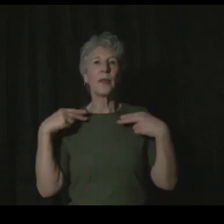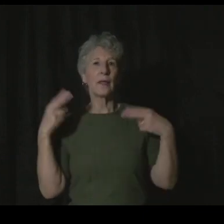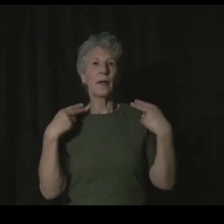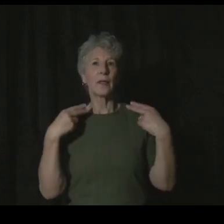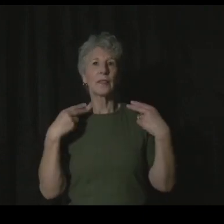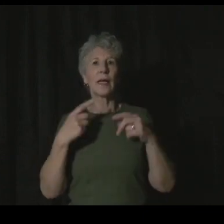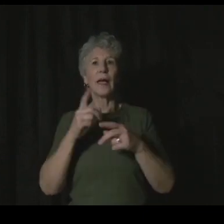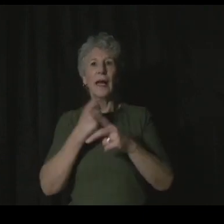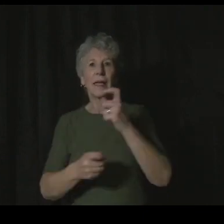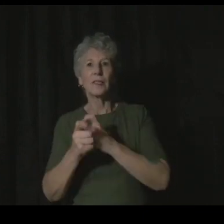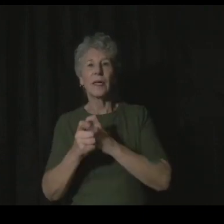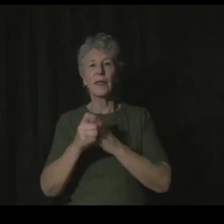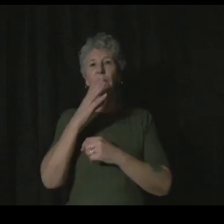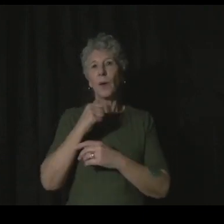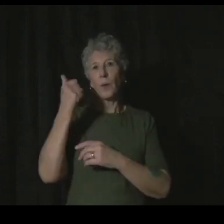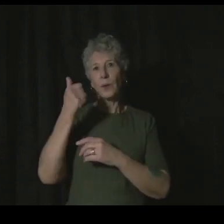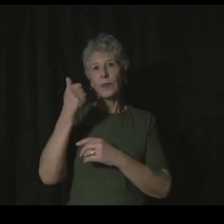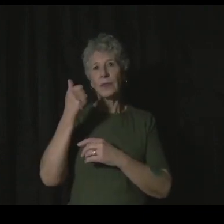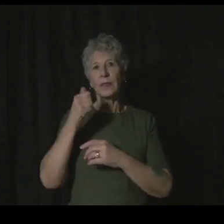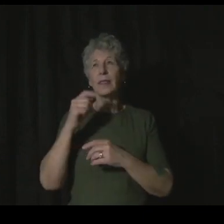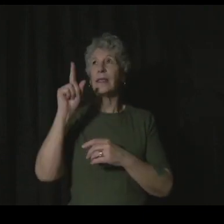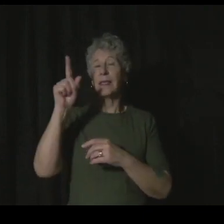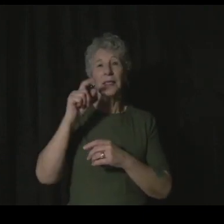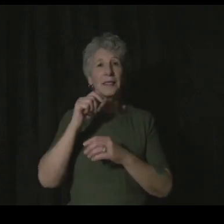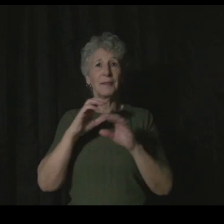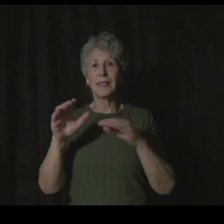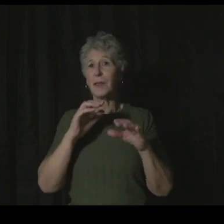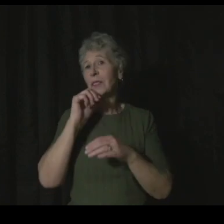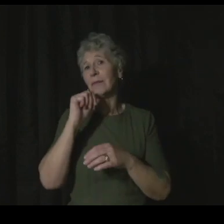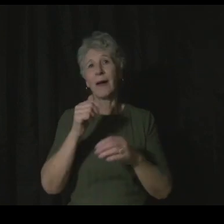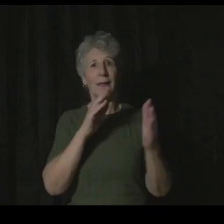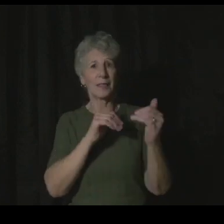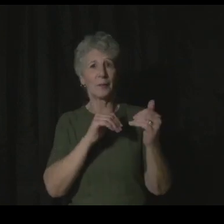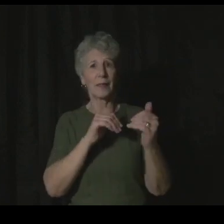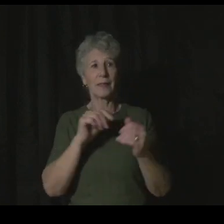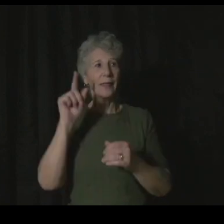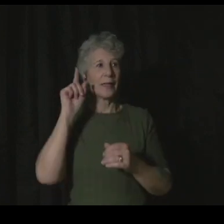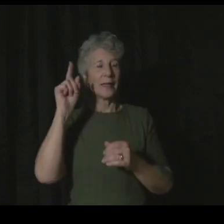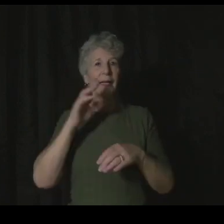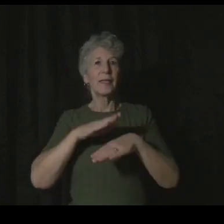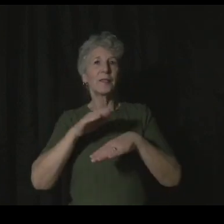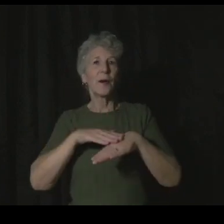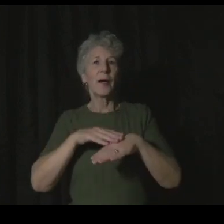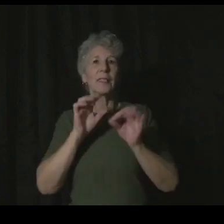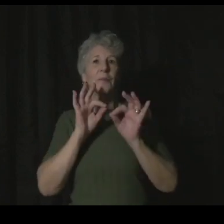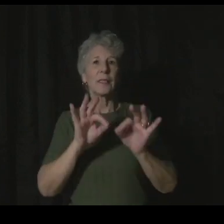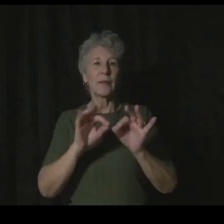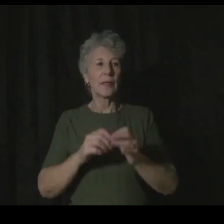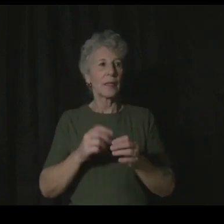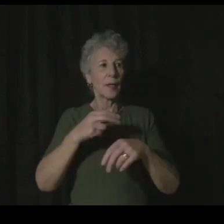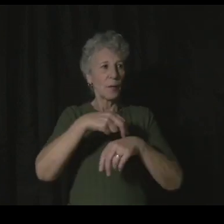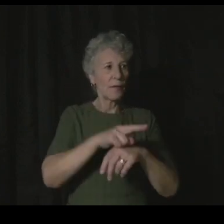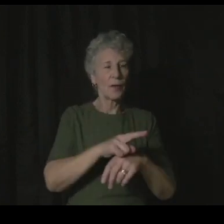the oldest. He did what was not expected. God's call is specific, and it